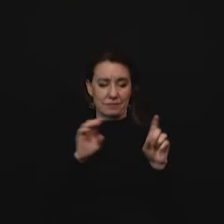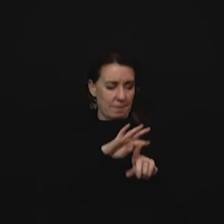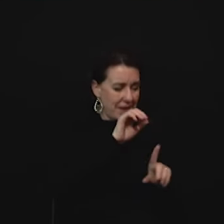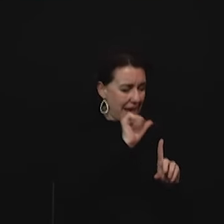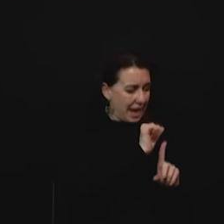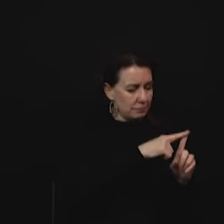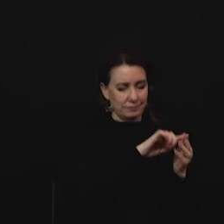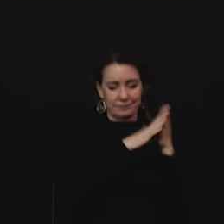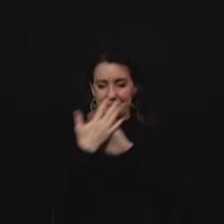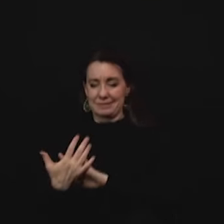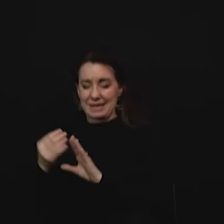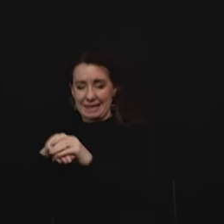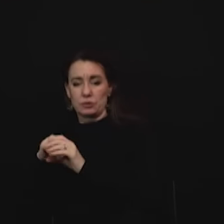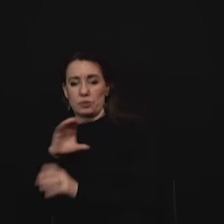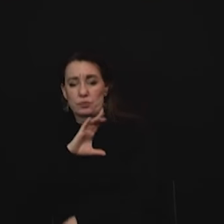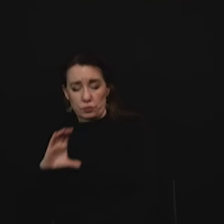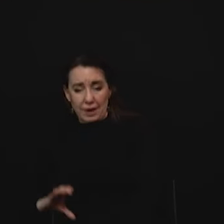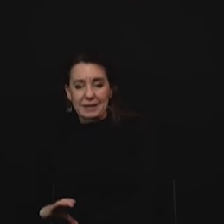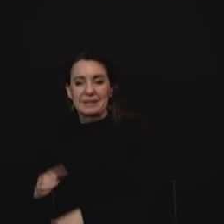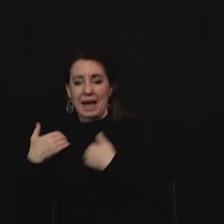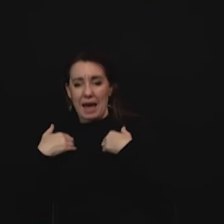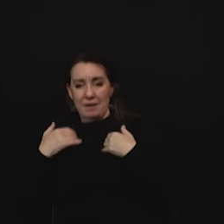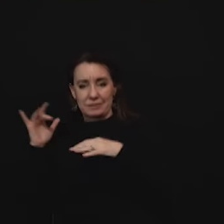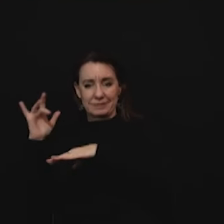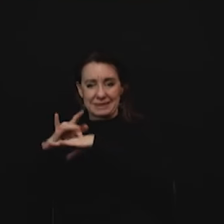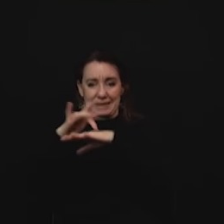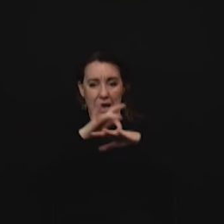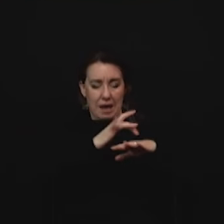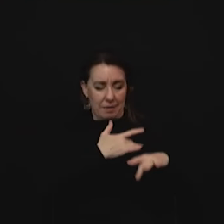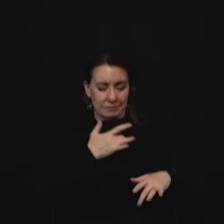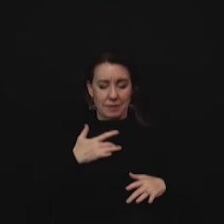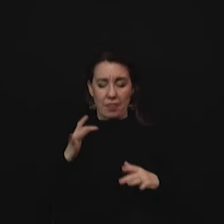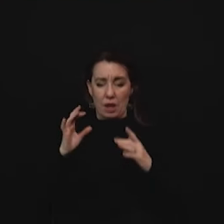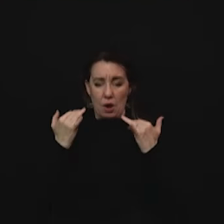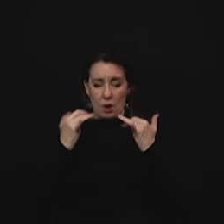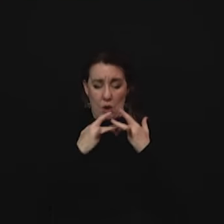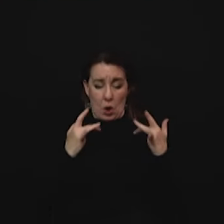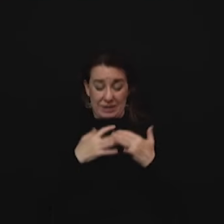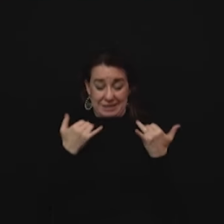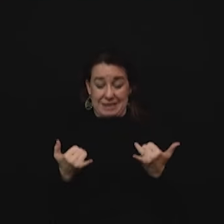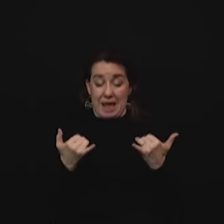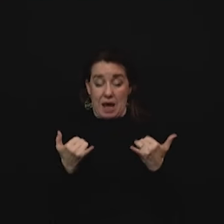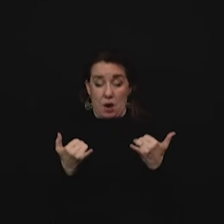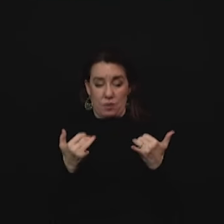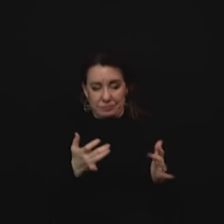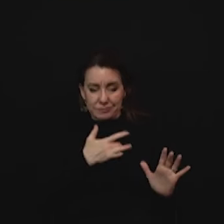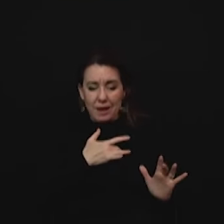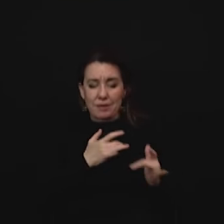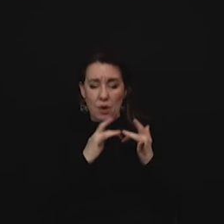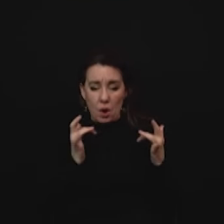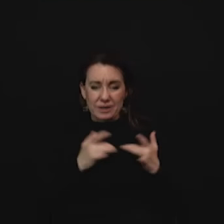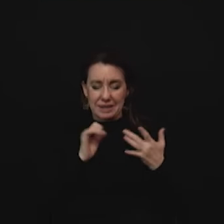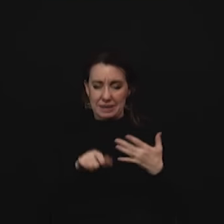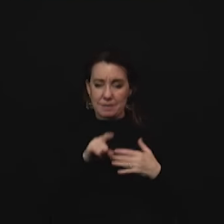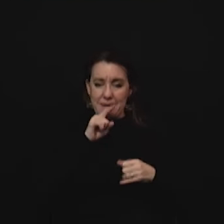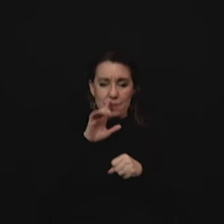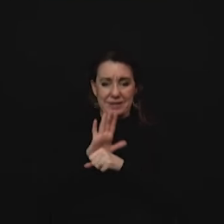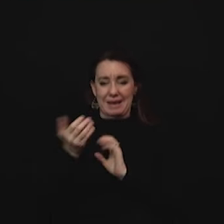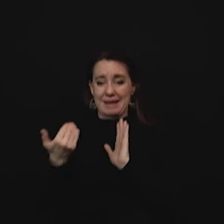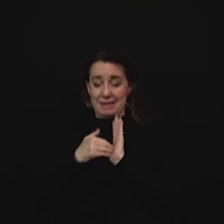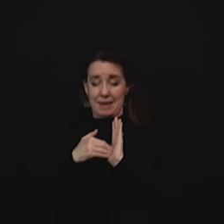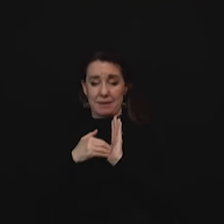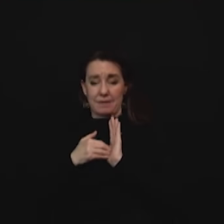Christ. Lord, have your way in hearts that are hearing that right now. Have your way in hearts that need to be rededicated to that right